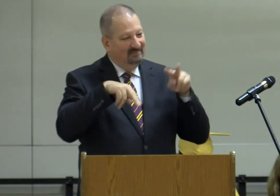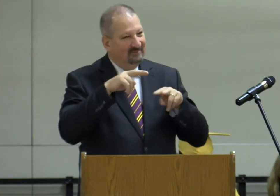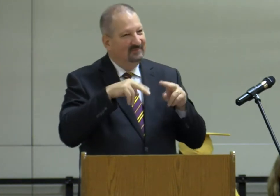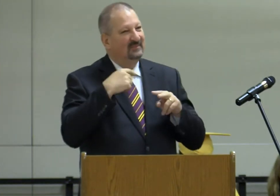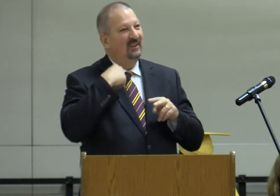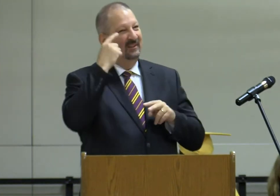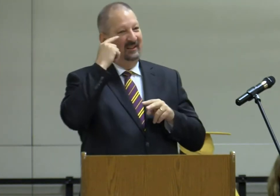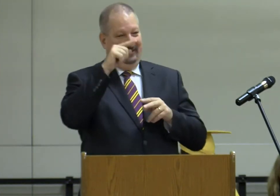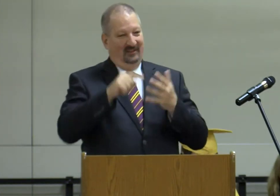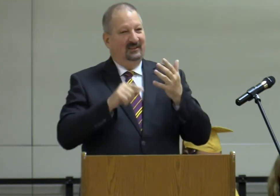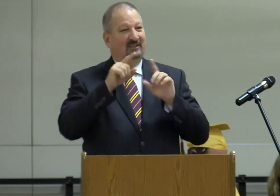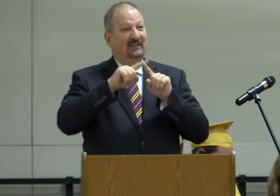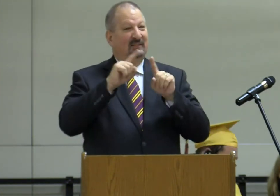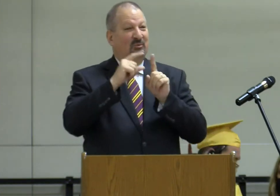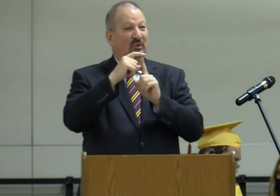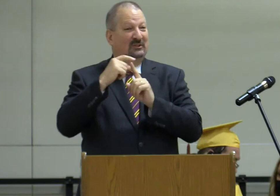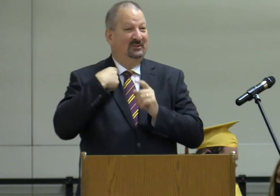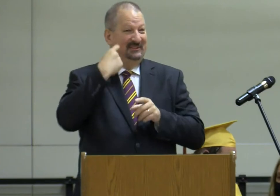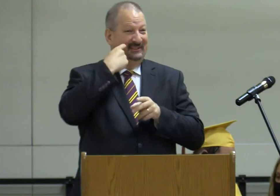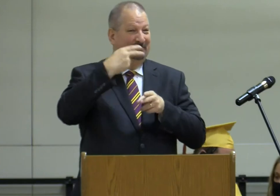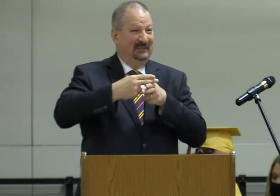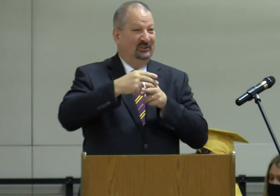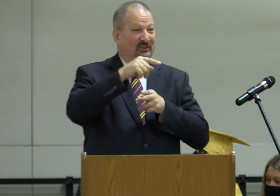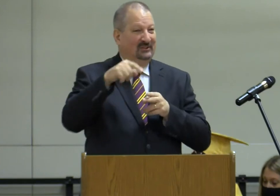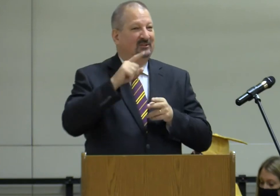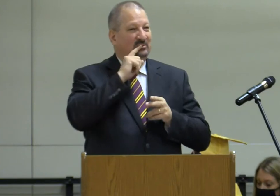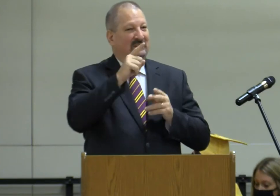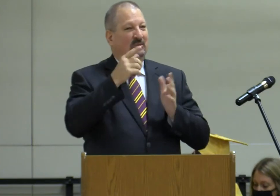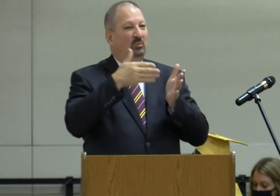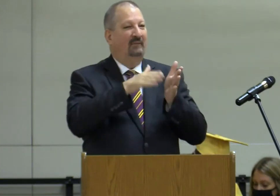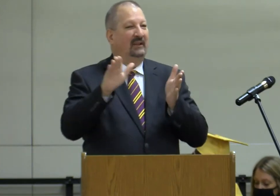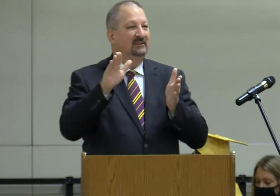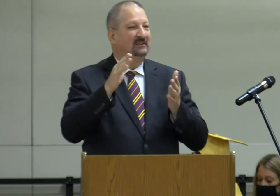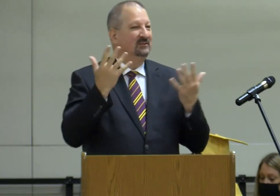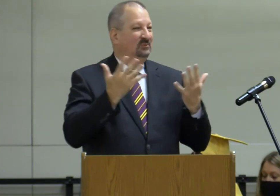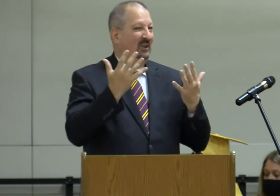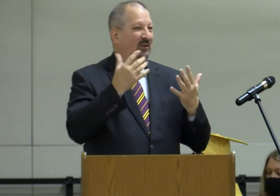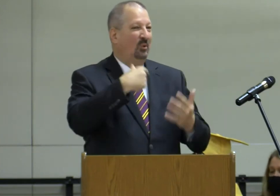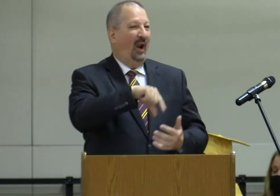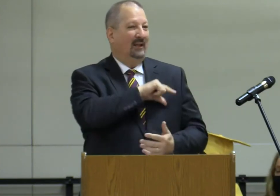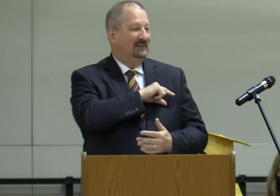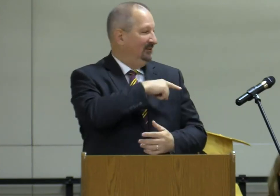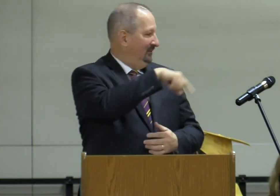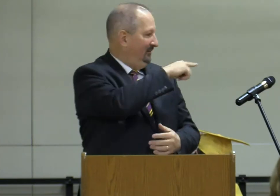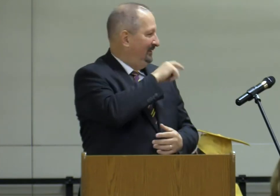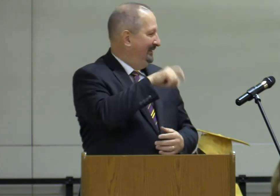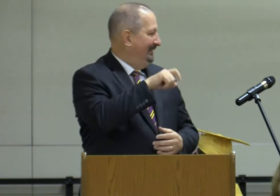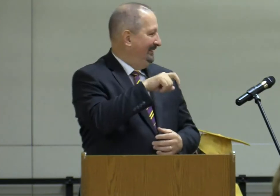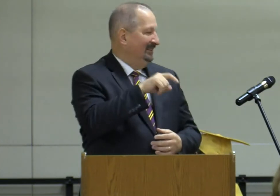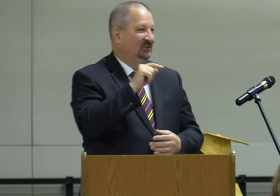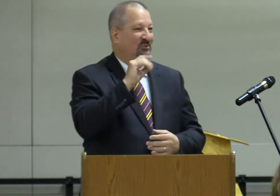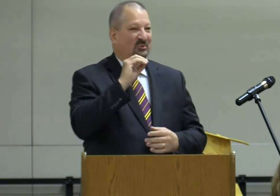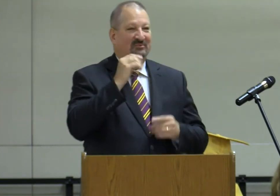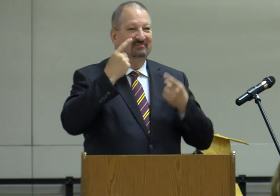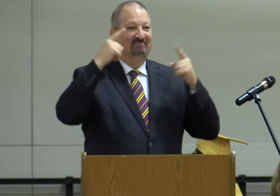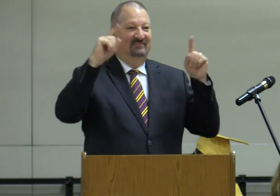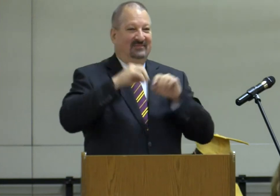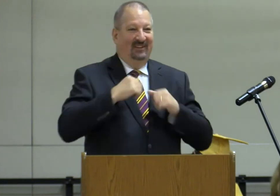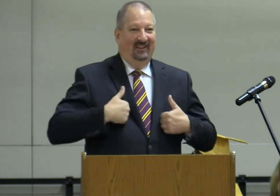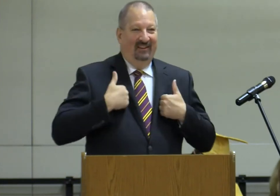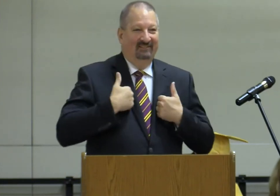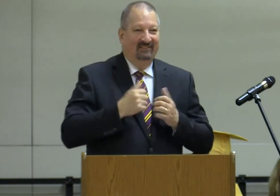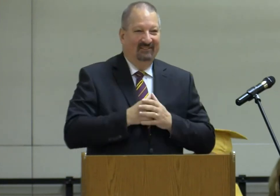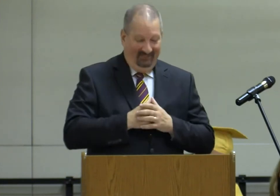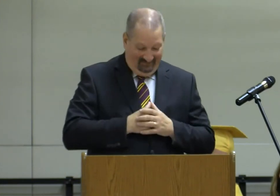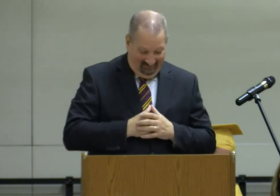So those two colors symbolize a lot of things, and those are a lot of different words that I just mentioned that I want to say could reflect and